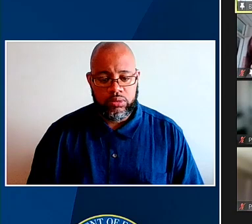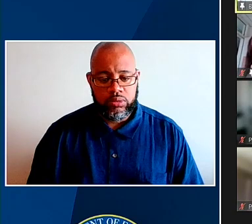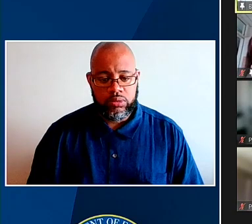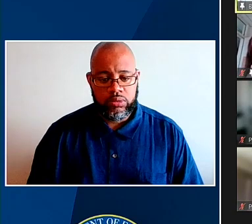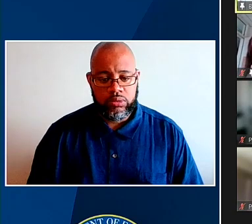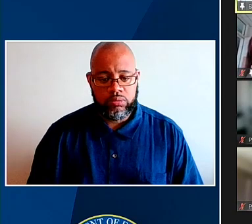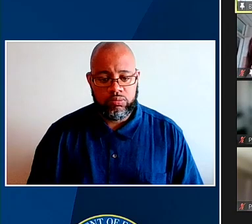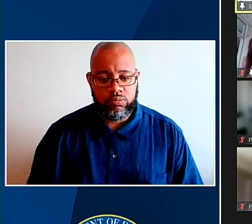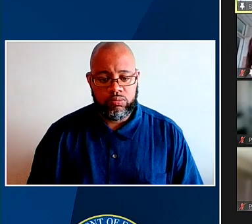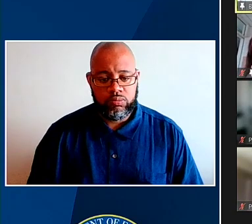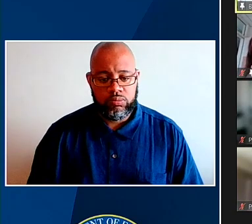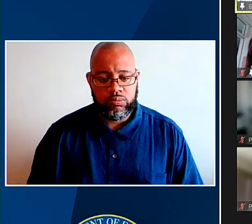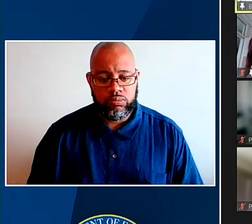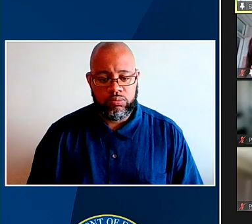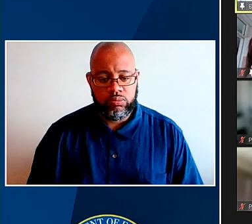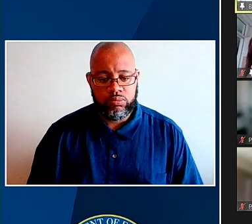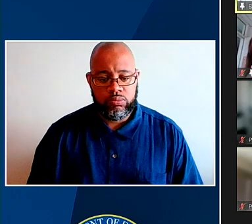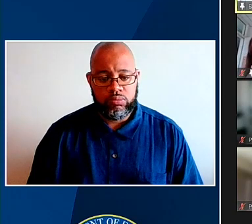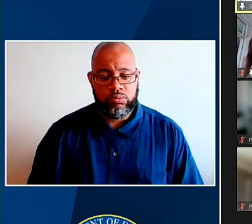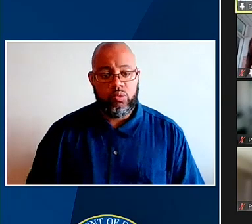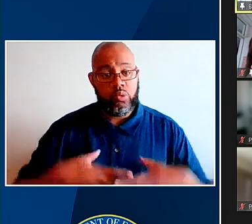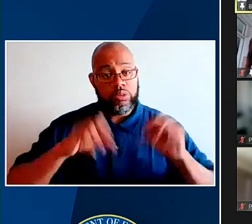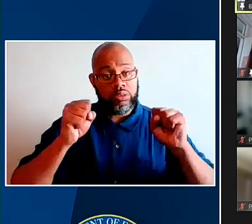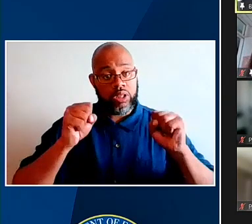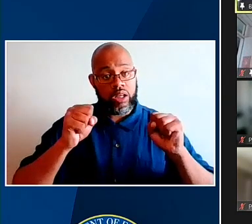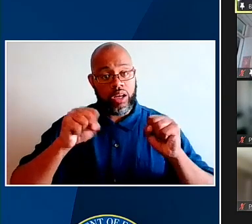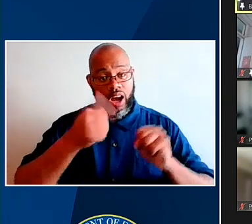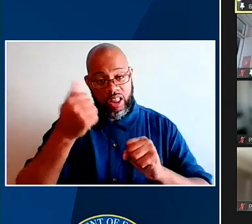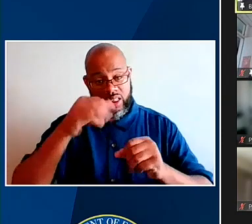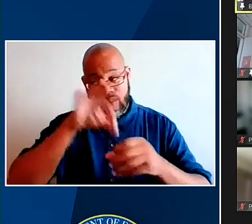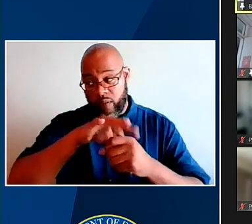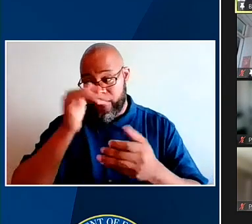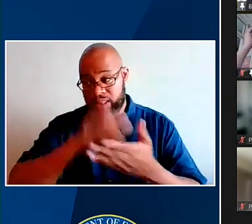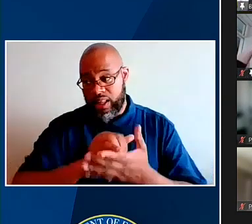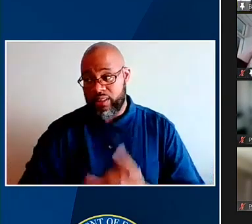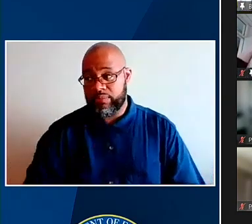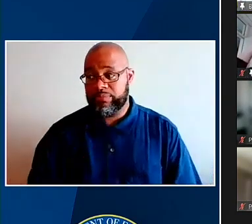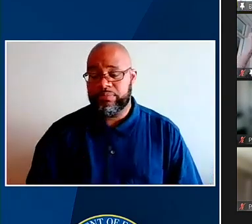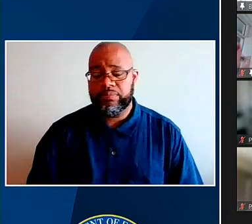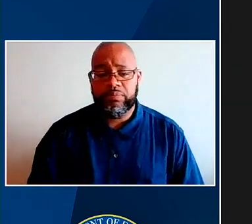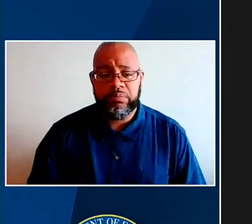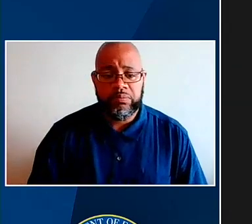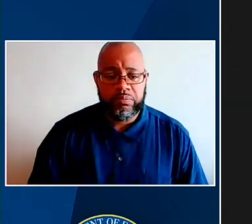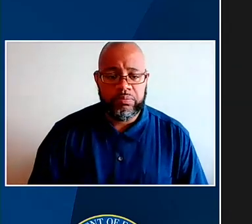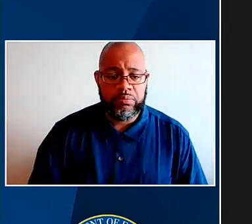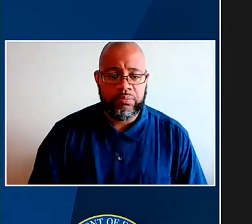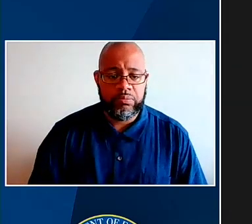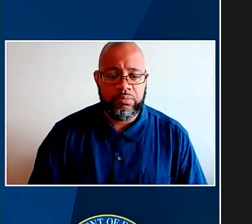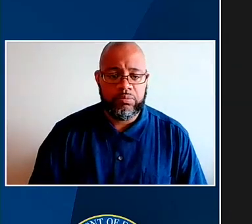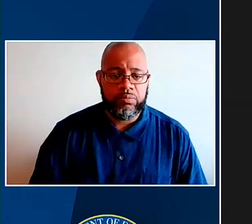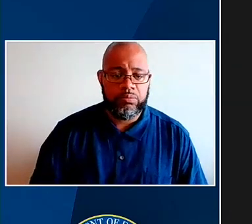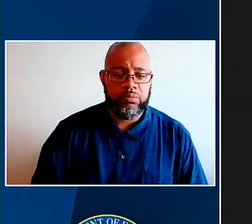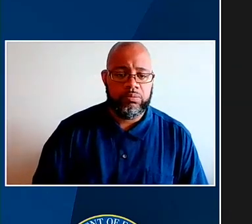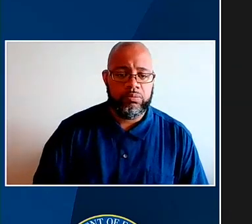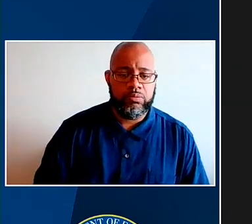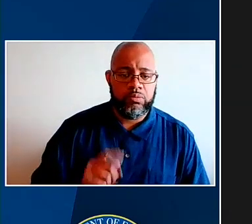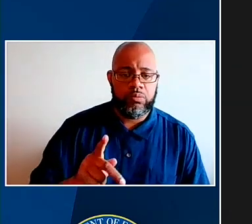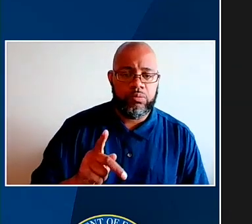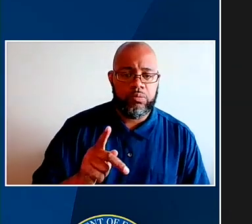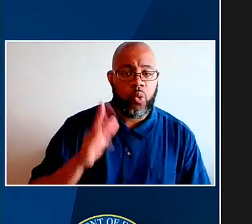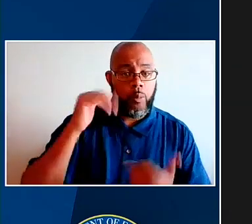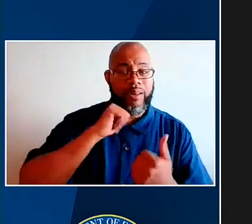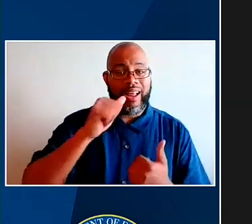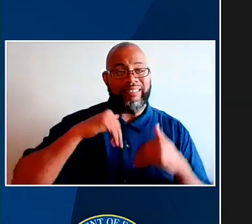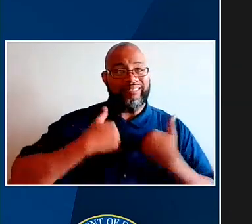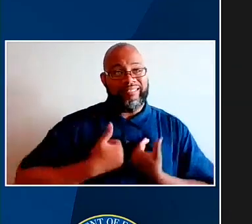Okay. Greg, do you want to take just another temperature check on this? I would. All right. I hope we're not tired of